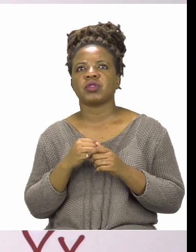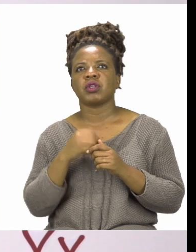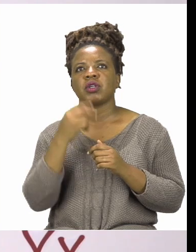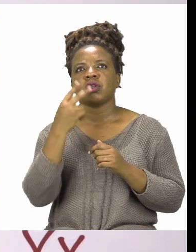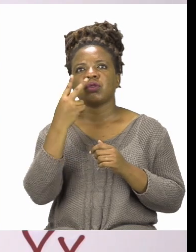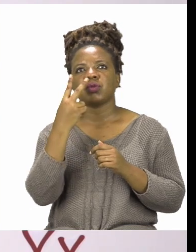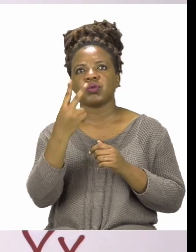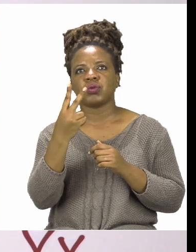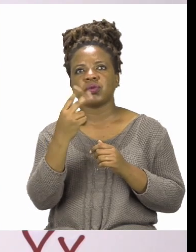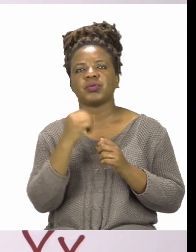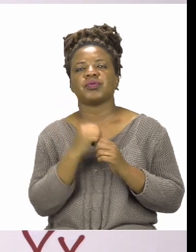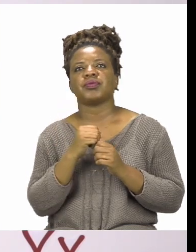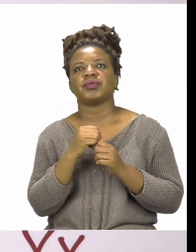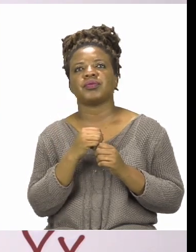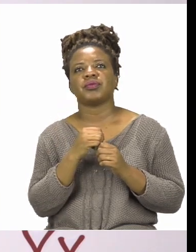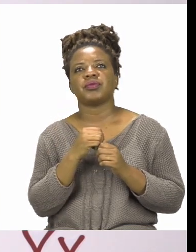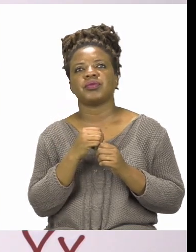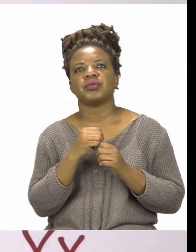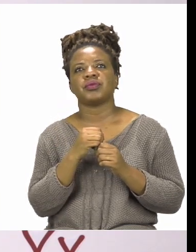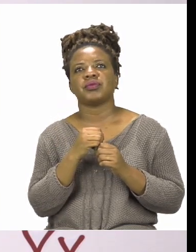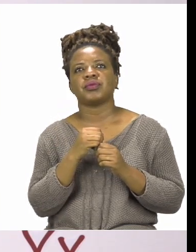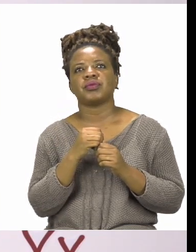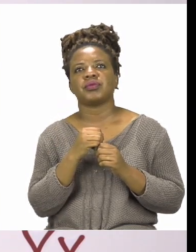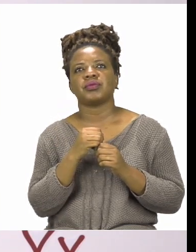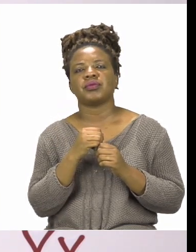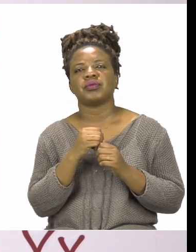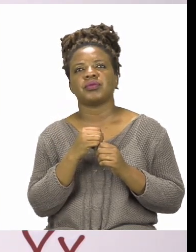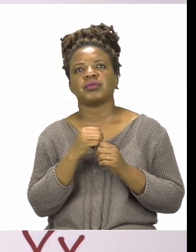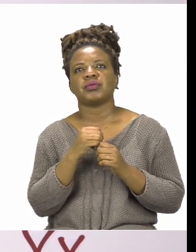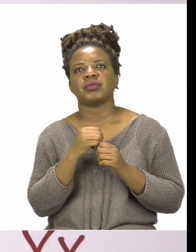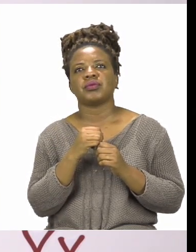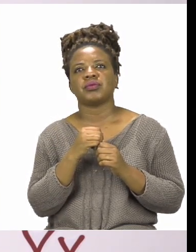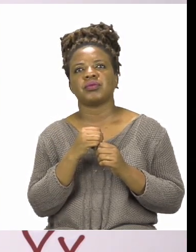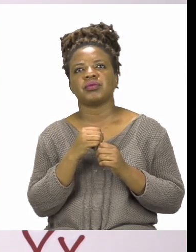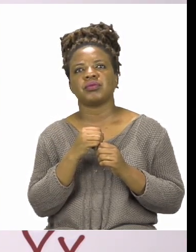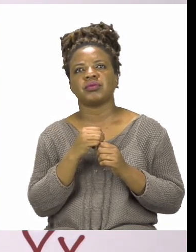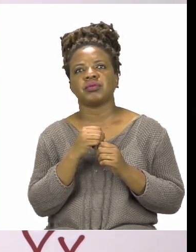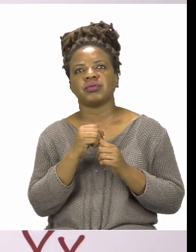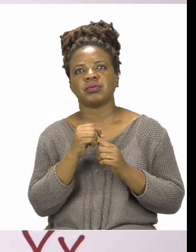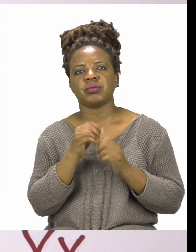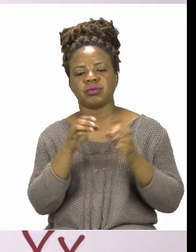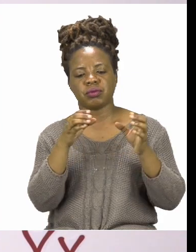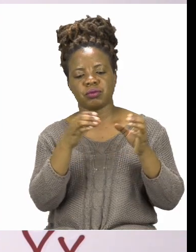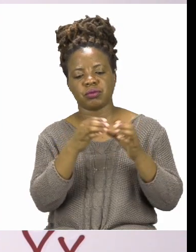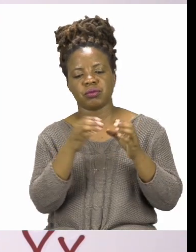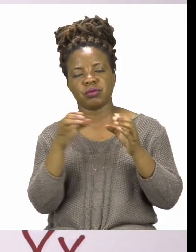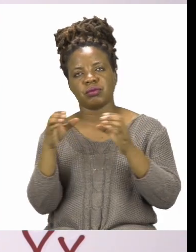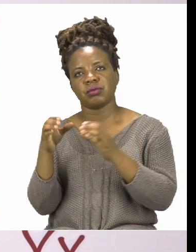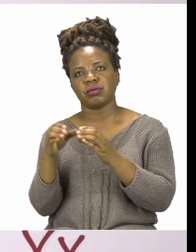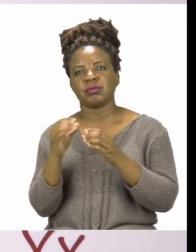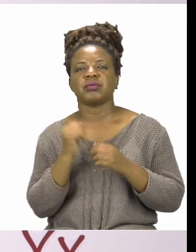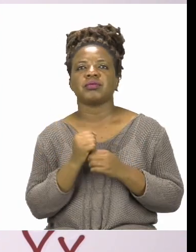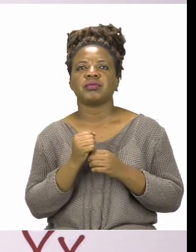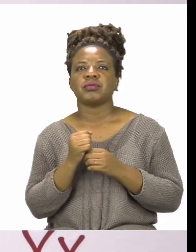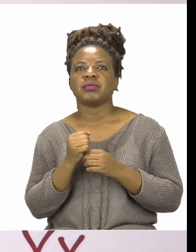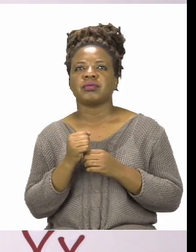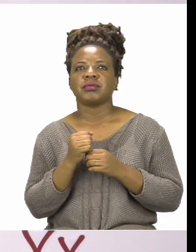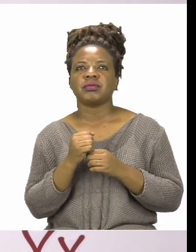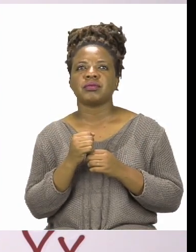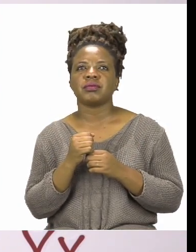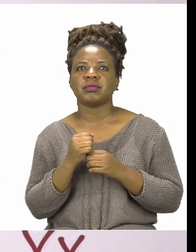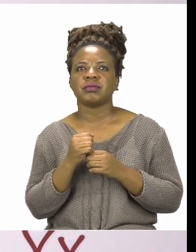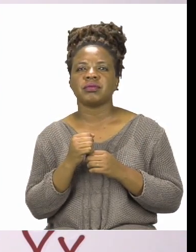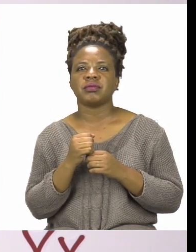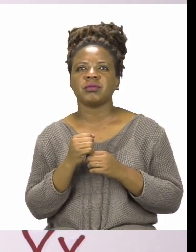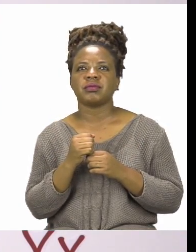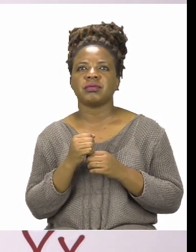draw 2 sets. The first one and the second one. Now, no matter where the number